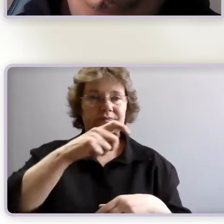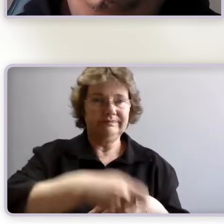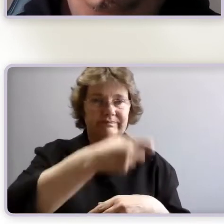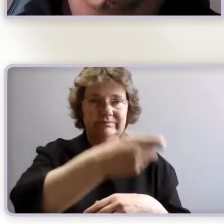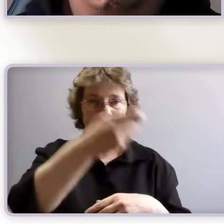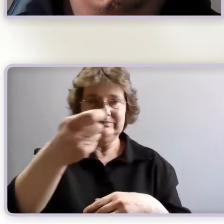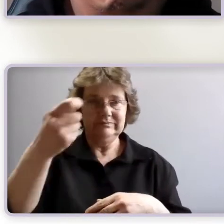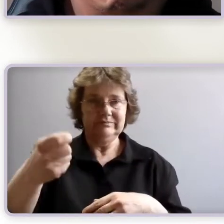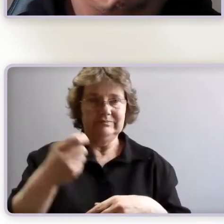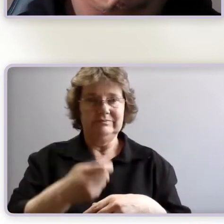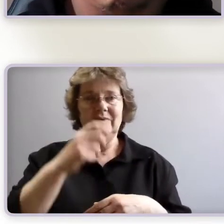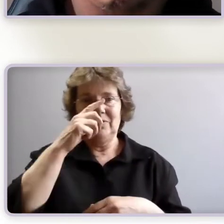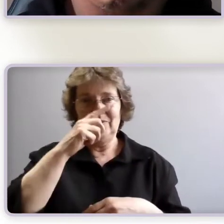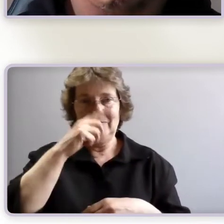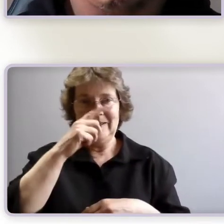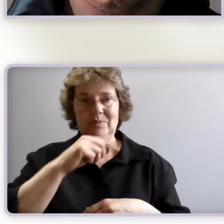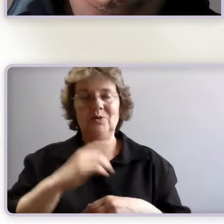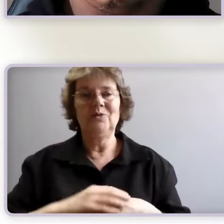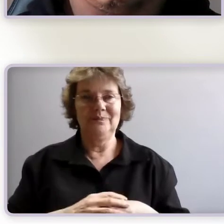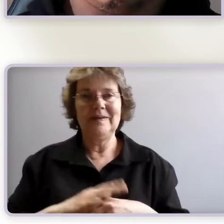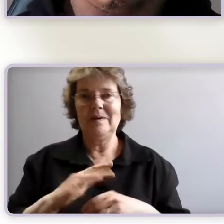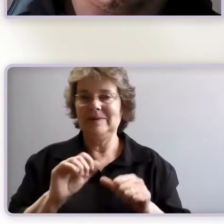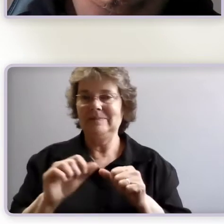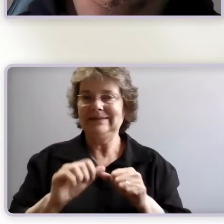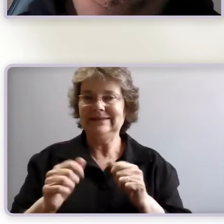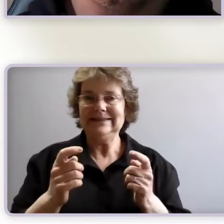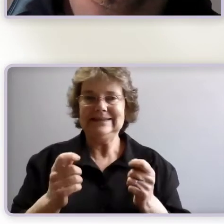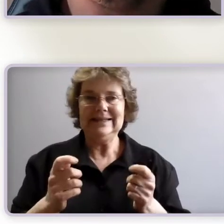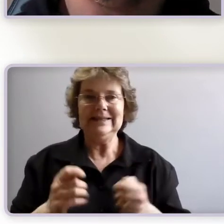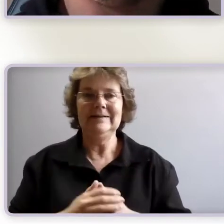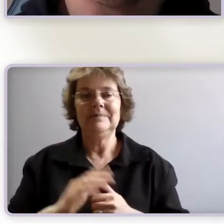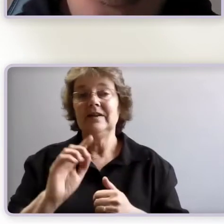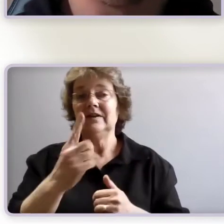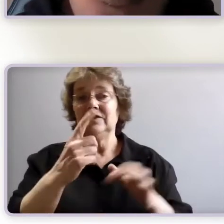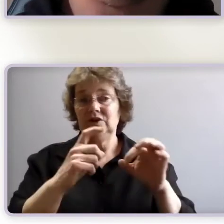that's probably the easiest way to do it. So the first question we've got,